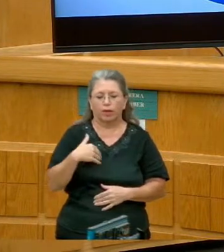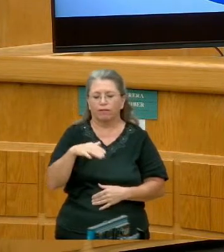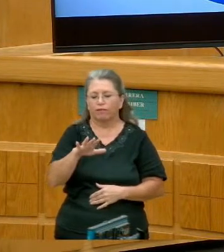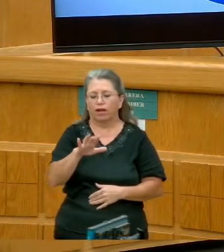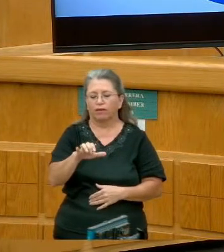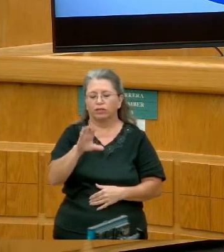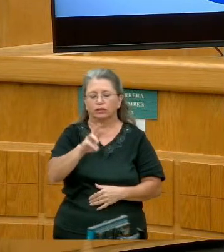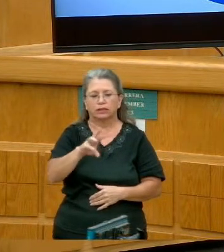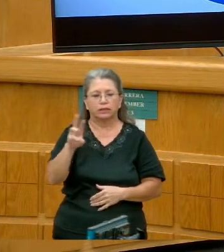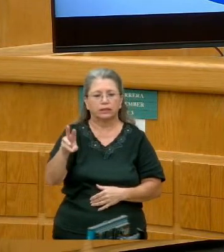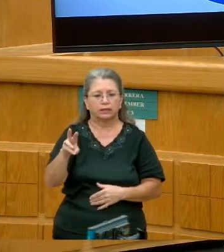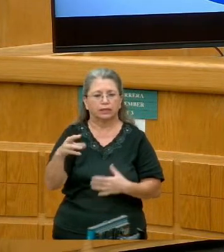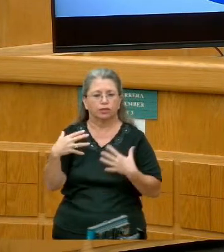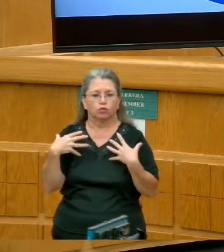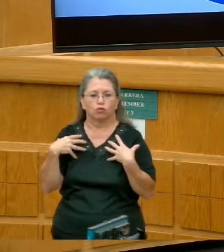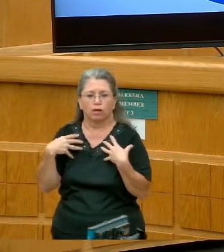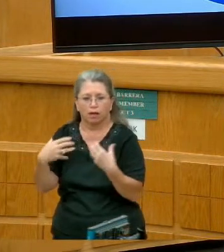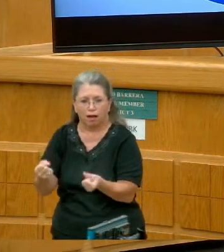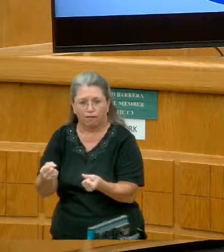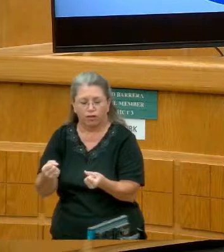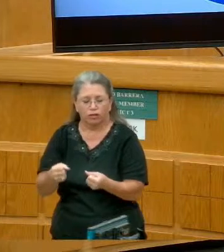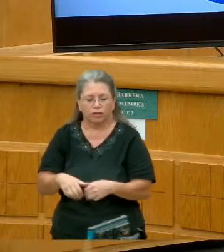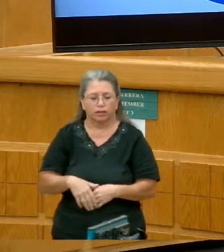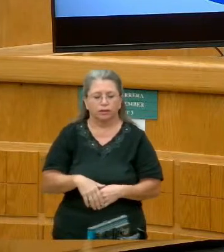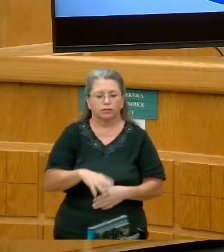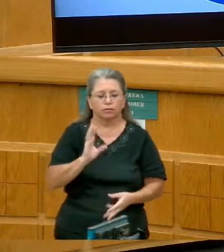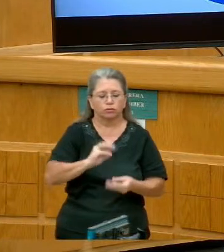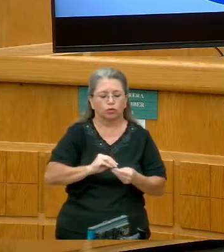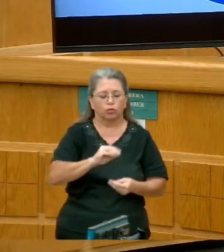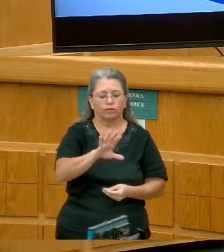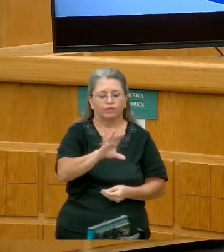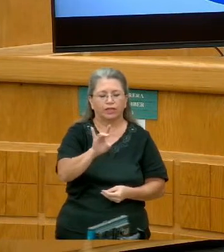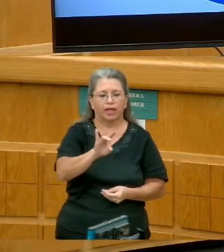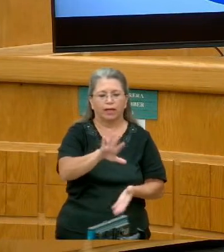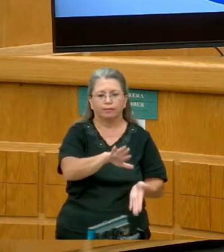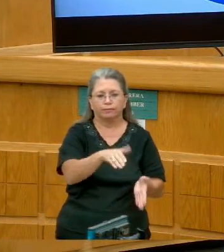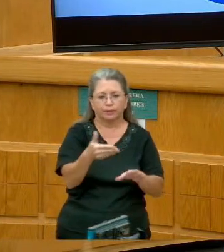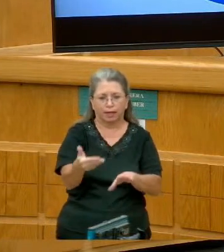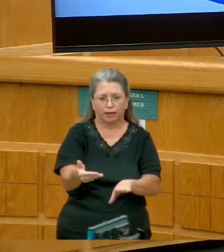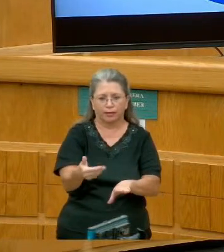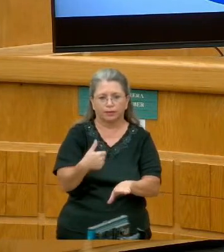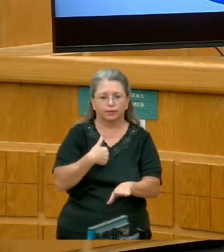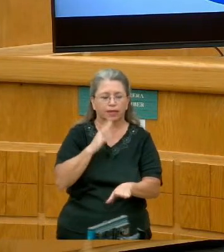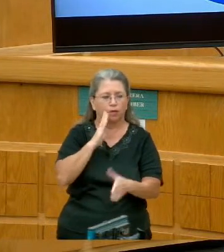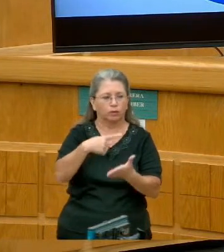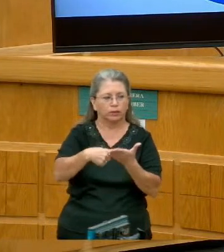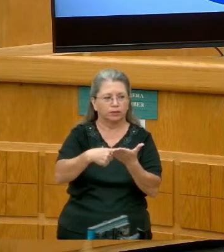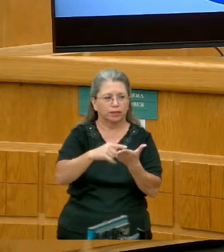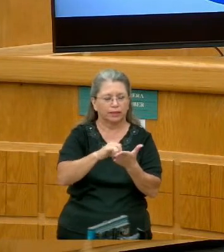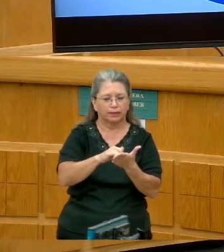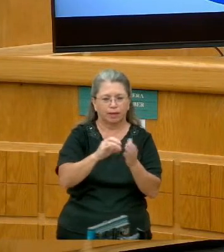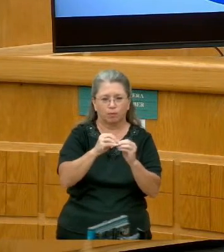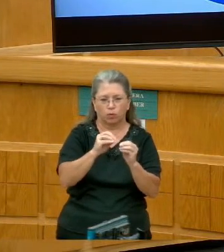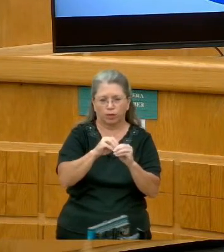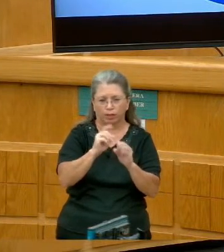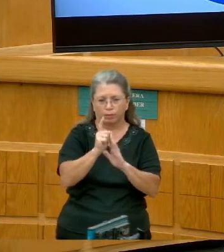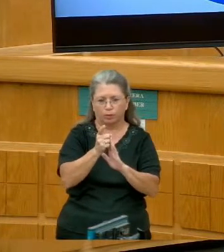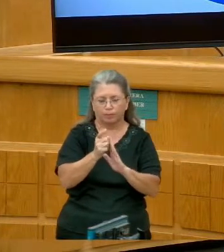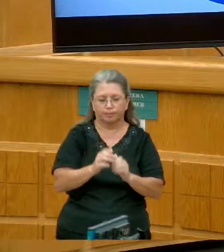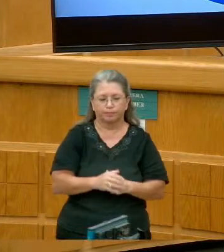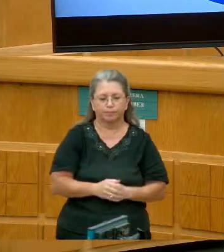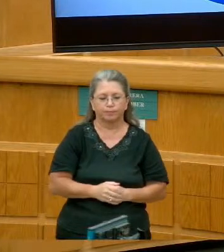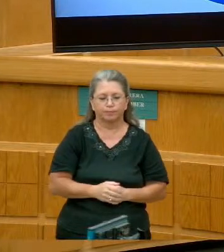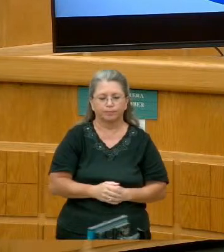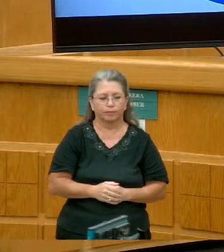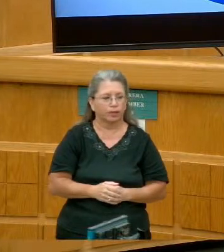cases of recovery and then 58 deaths, and I'll go over a chart on deaths here in a moment. This